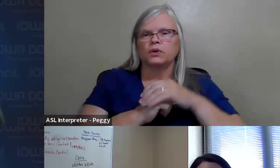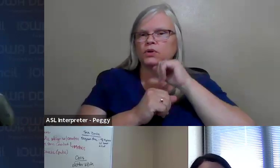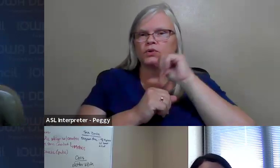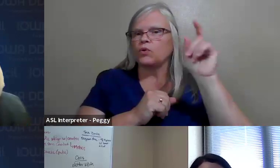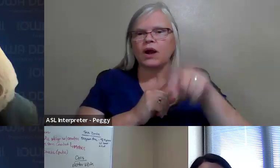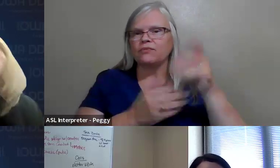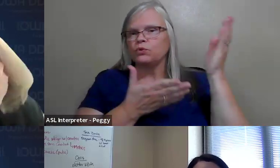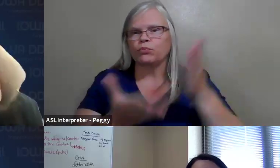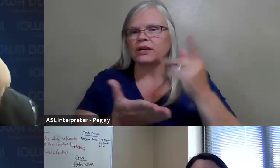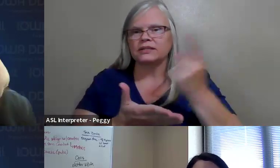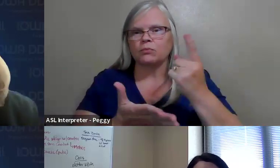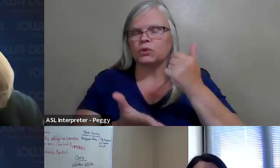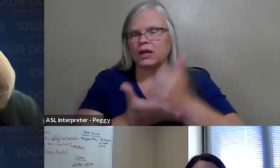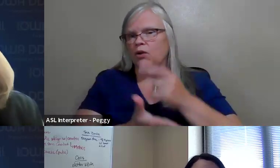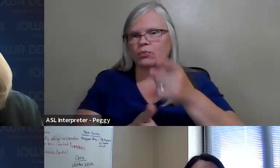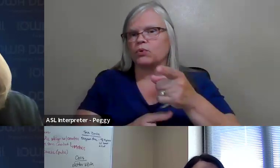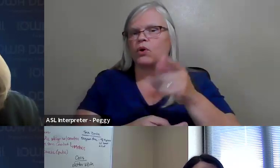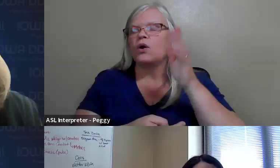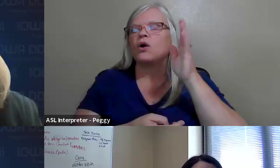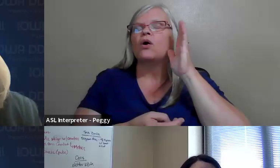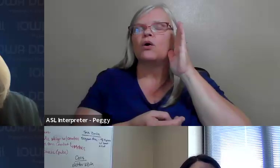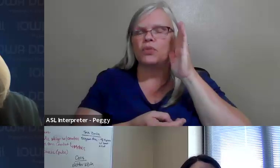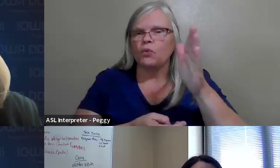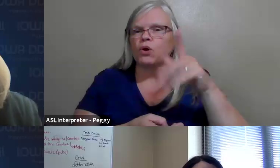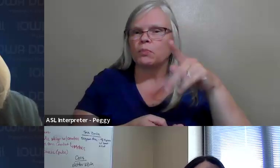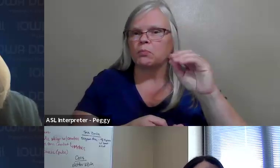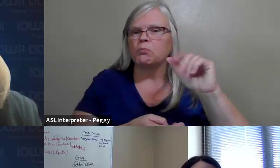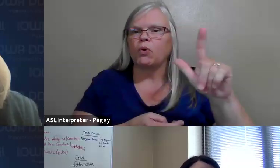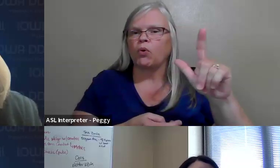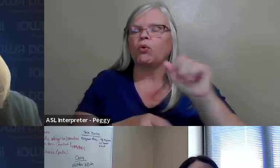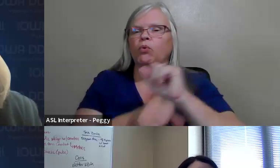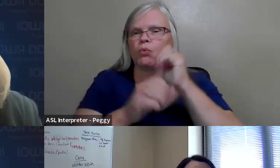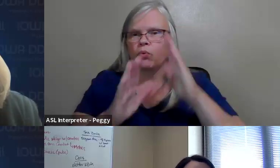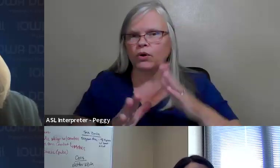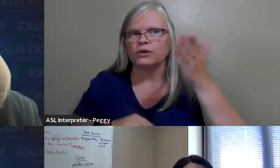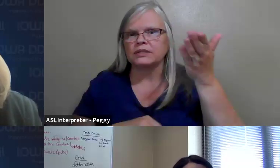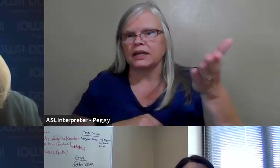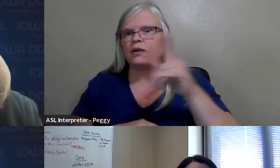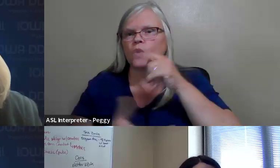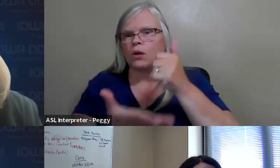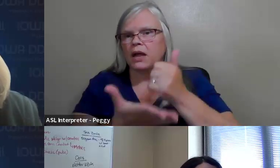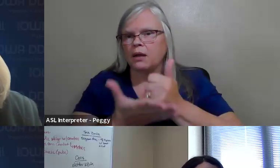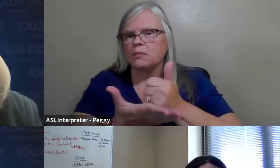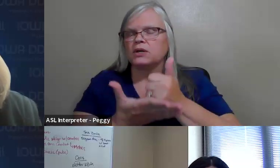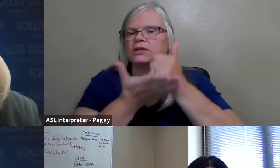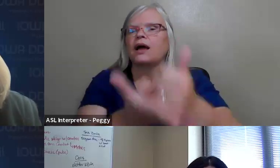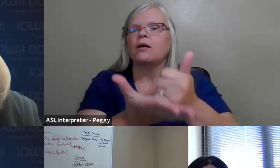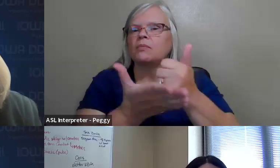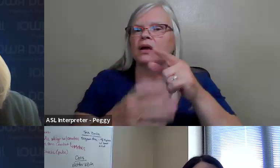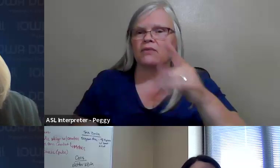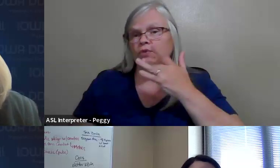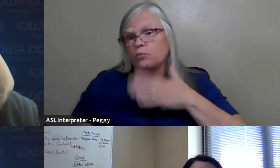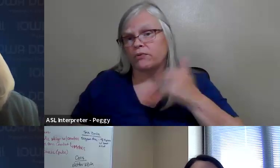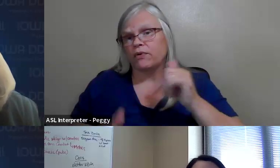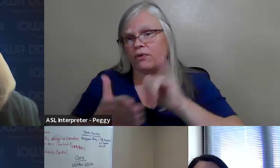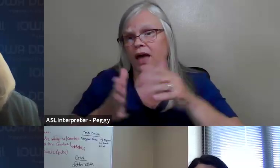bring somebody to assist you, there will be poll workers at the polling place that will be able to assist you if you prefer to do it that